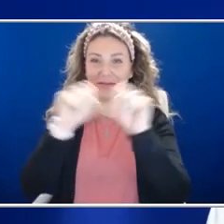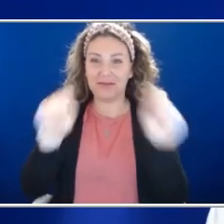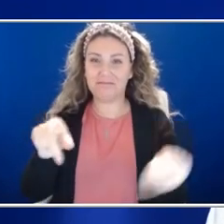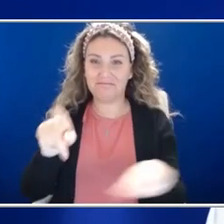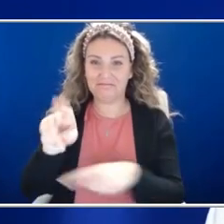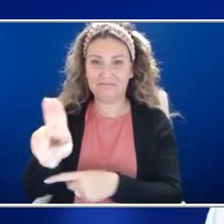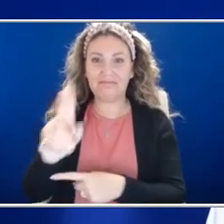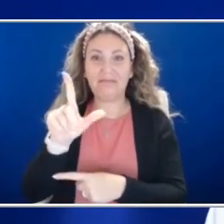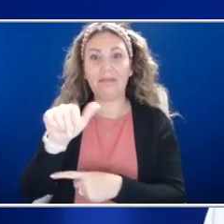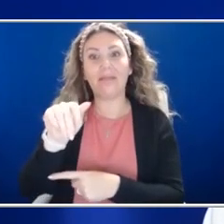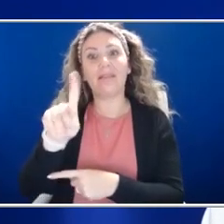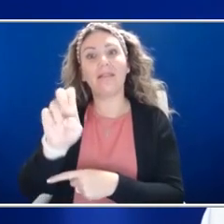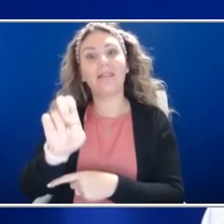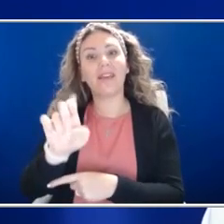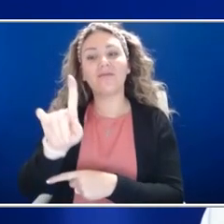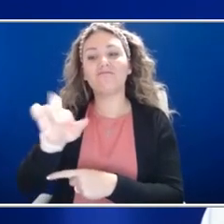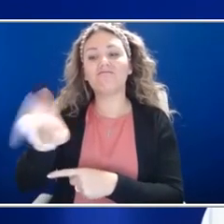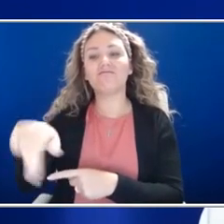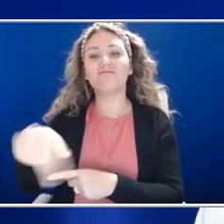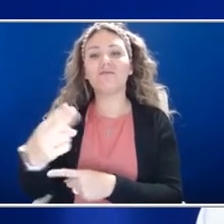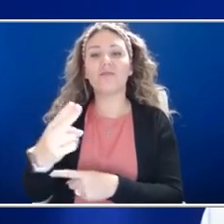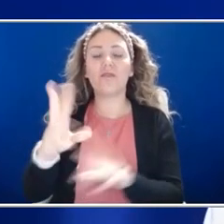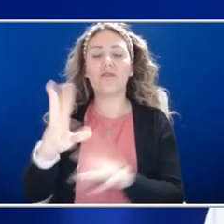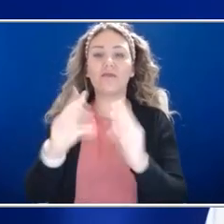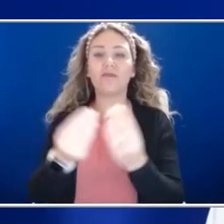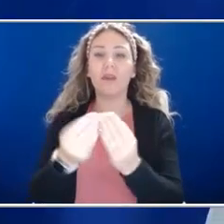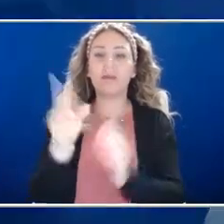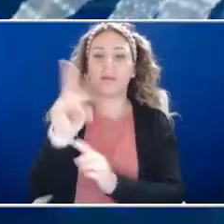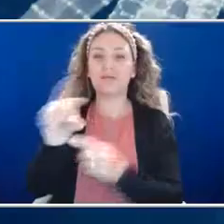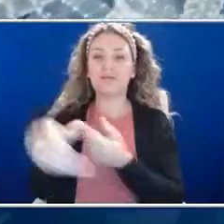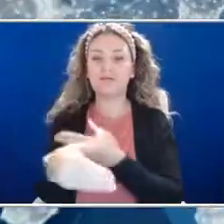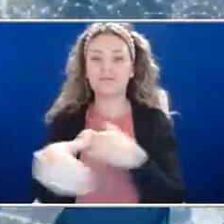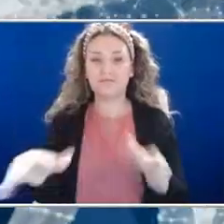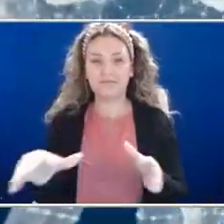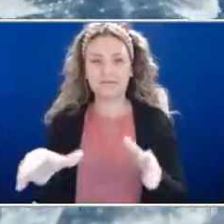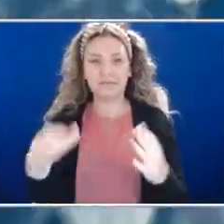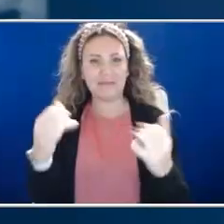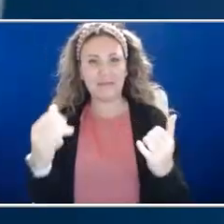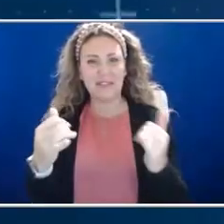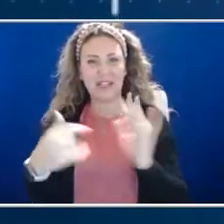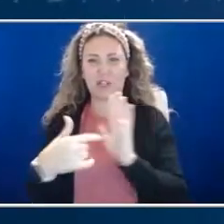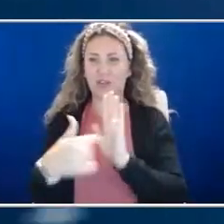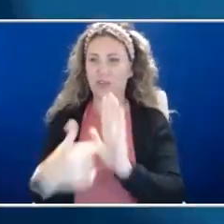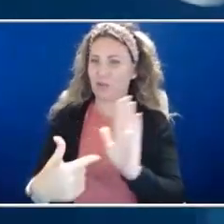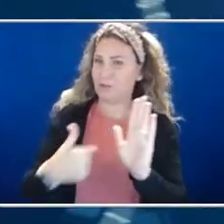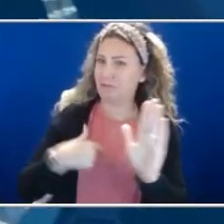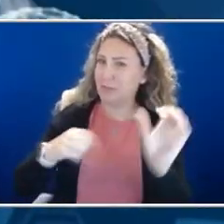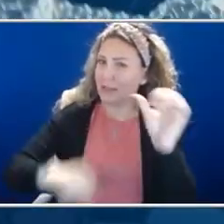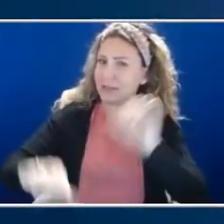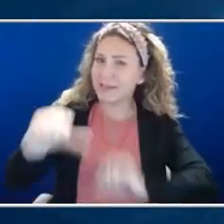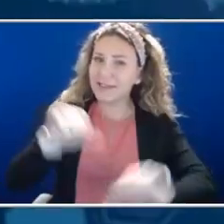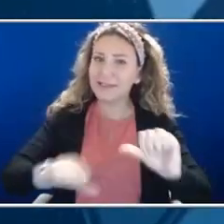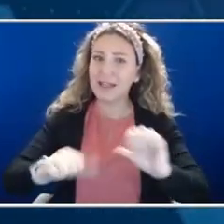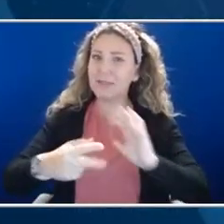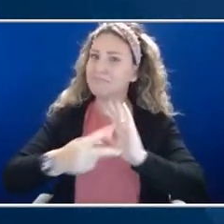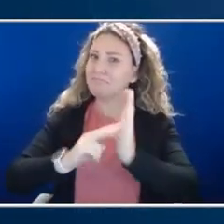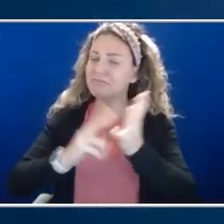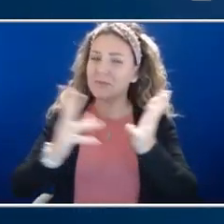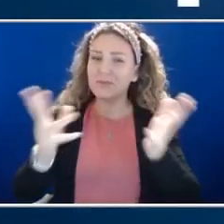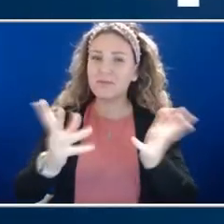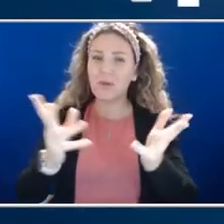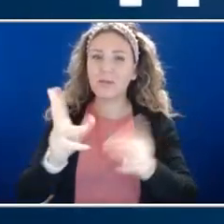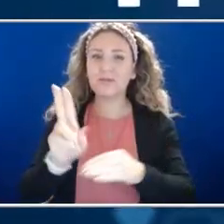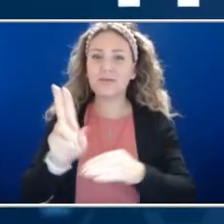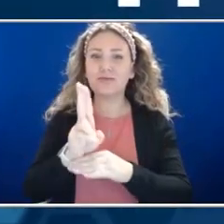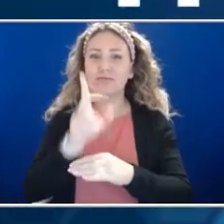Dolph Simons Jr. Family Broadcast Studio. Today is Show Me the Science. We're talking about using artificial